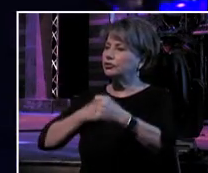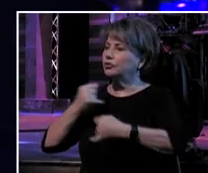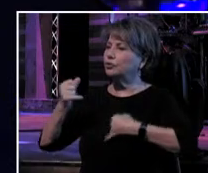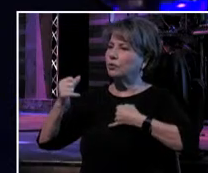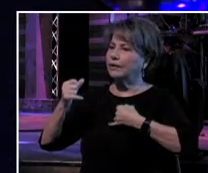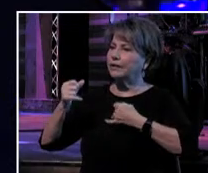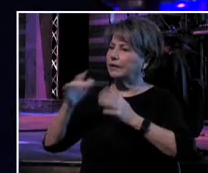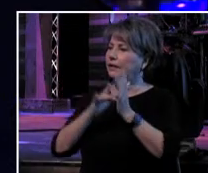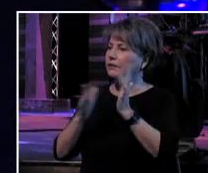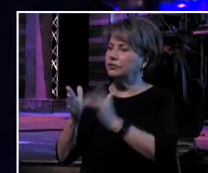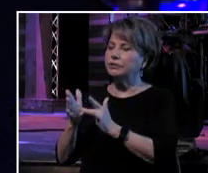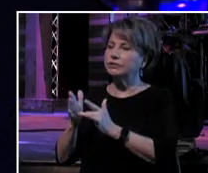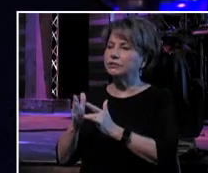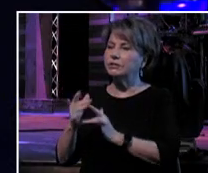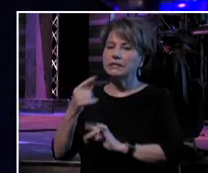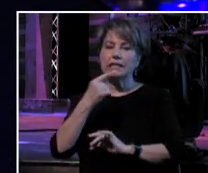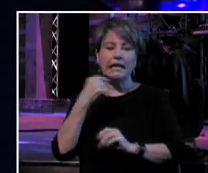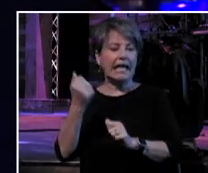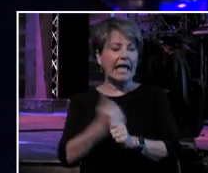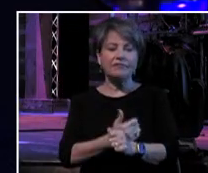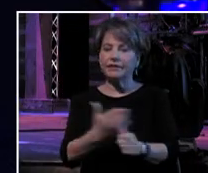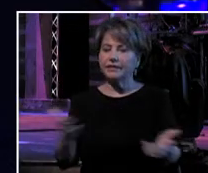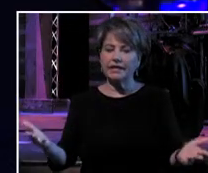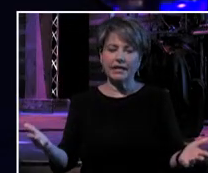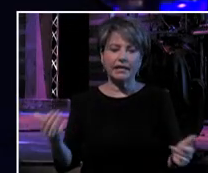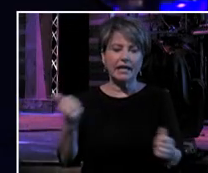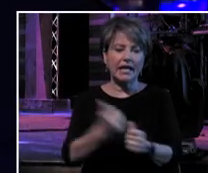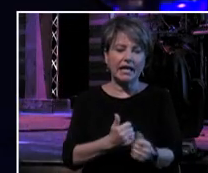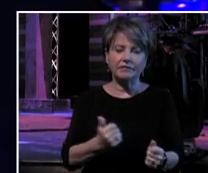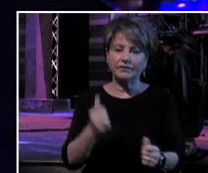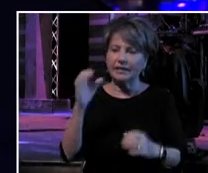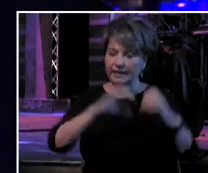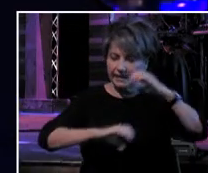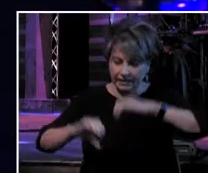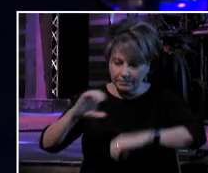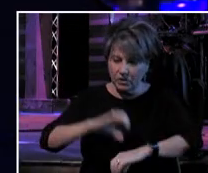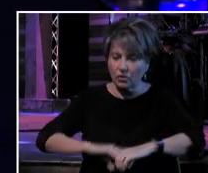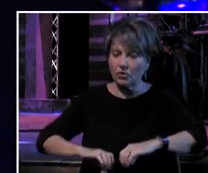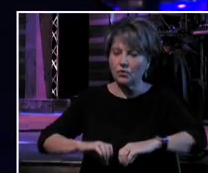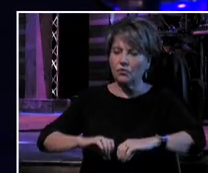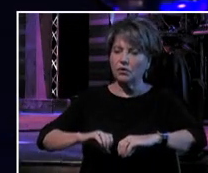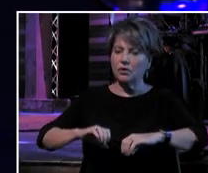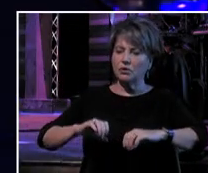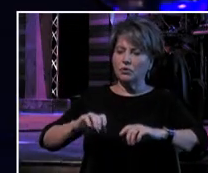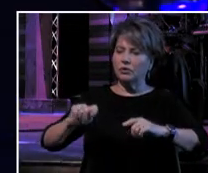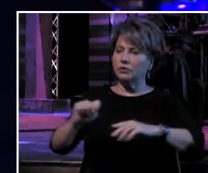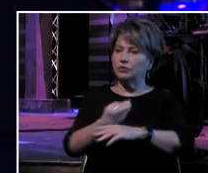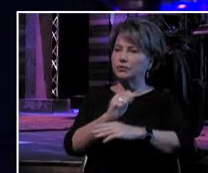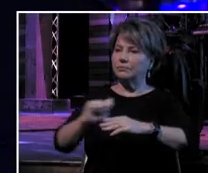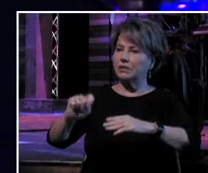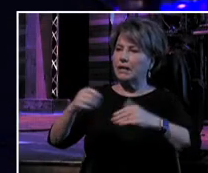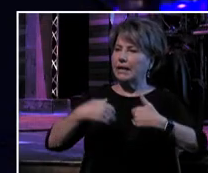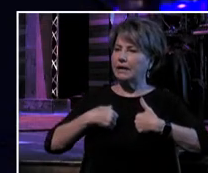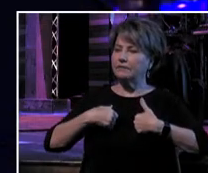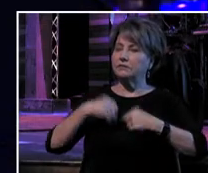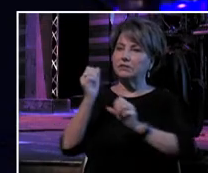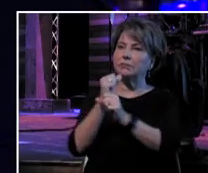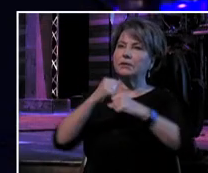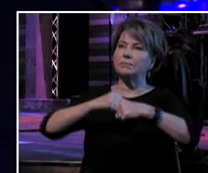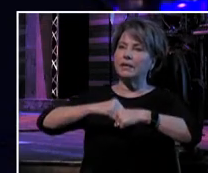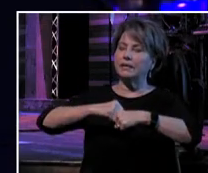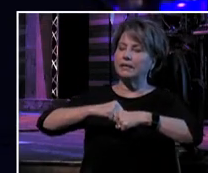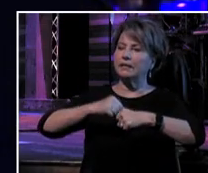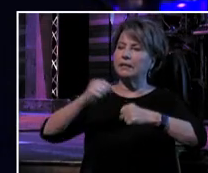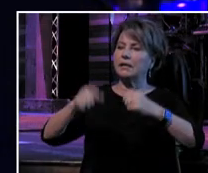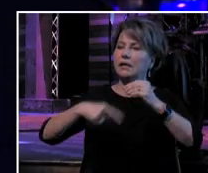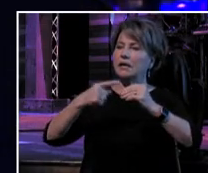about Jesus. And every chemo and radiation treatment she had, it was about Jesus and making his name greater. I mean, almost to